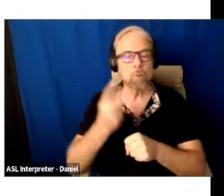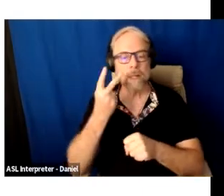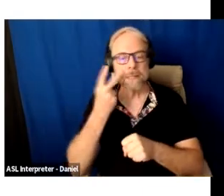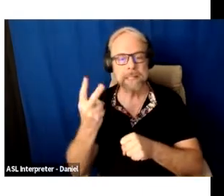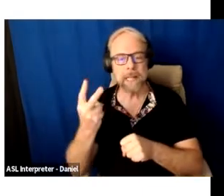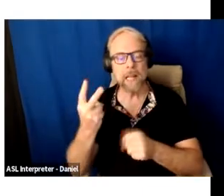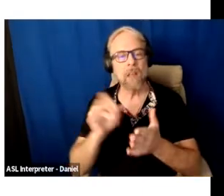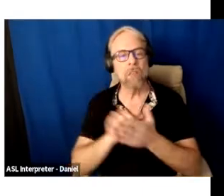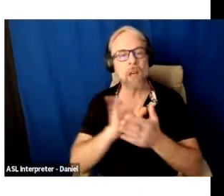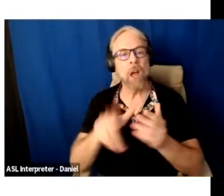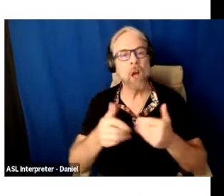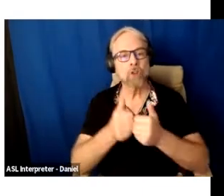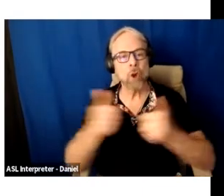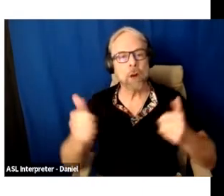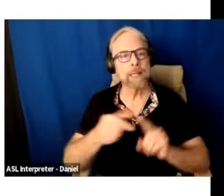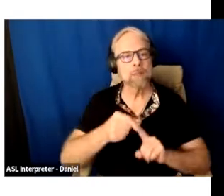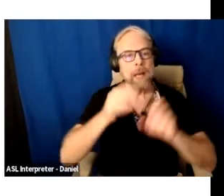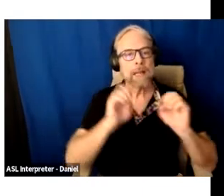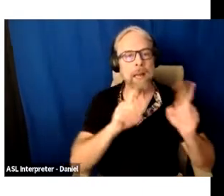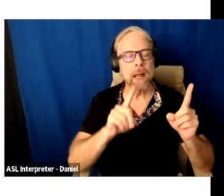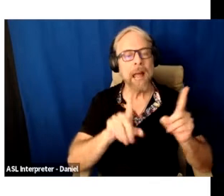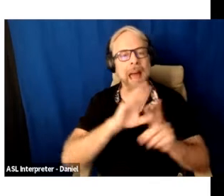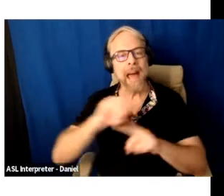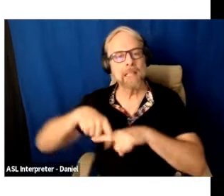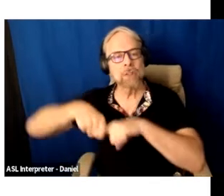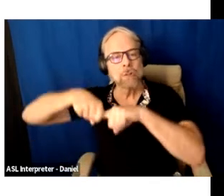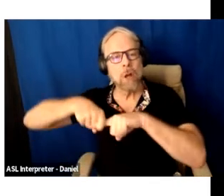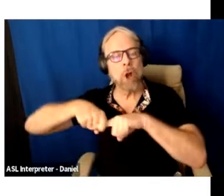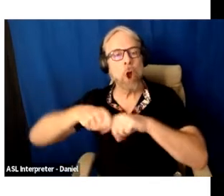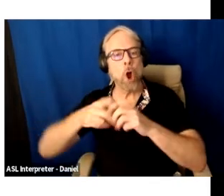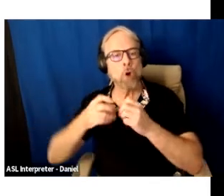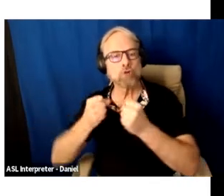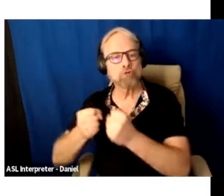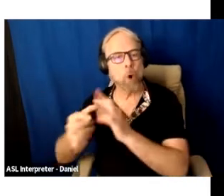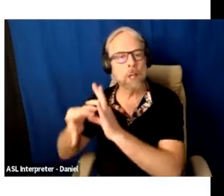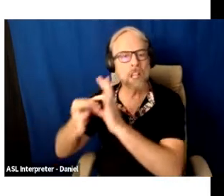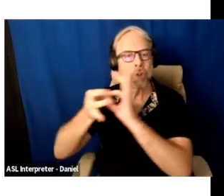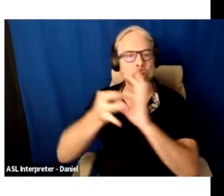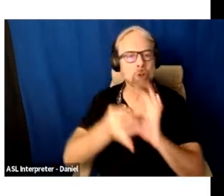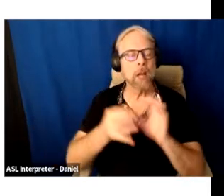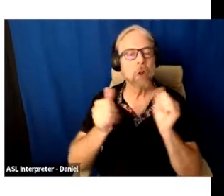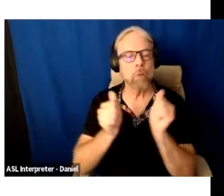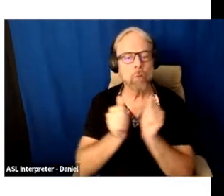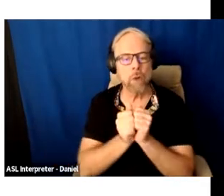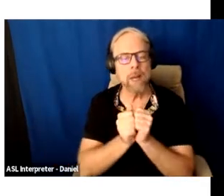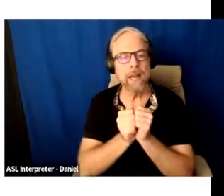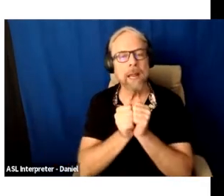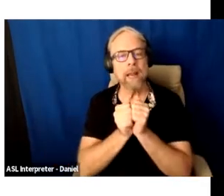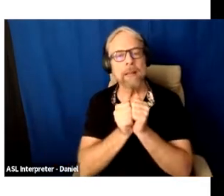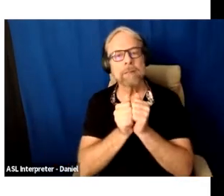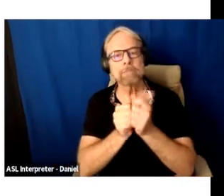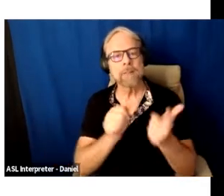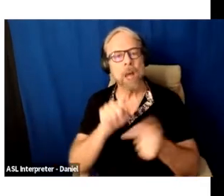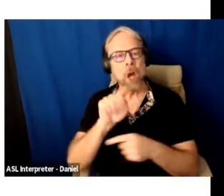where segregated special education and suspension are both strongly associated with entry, with